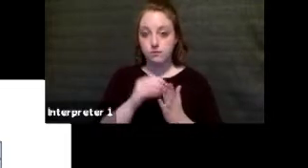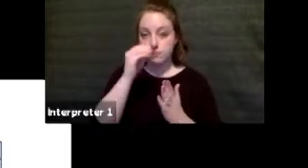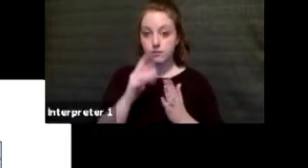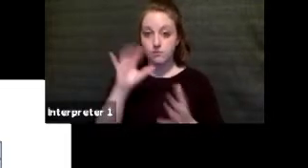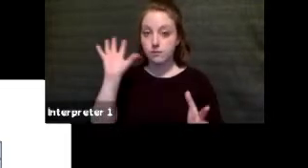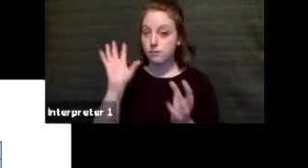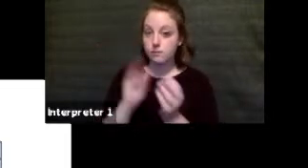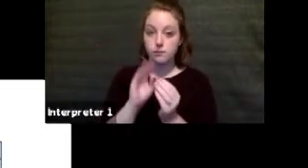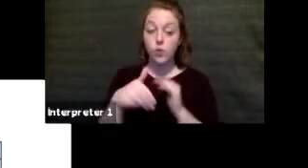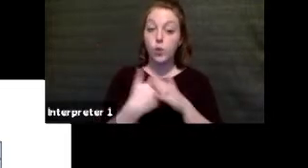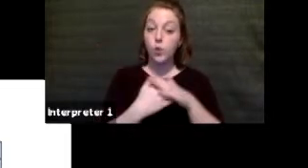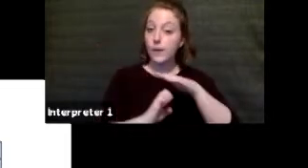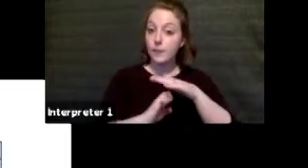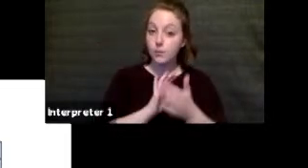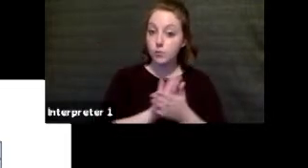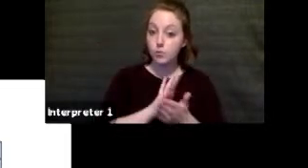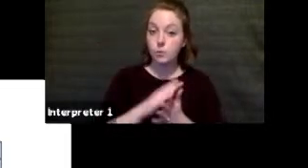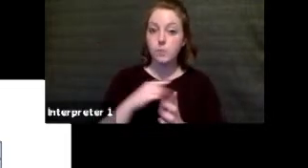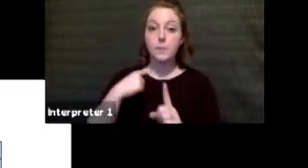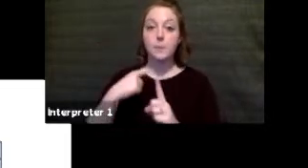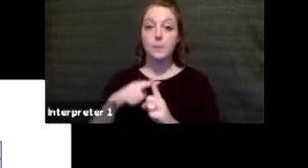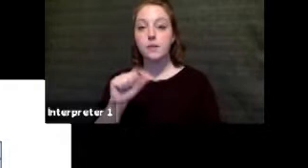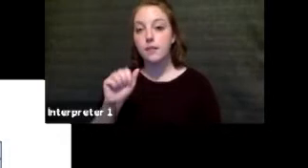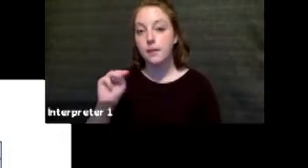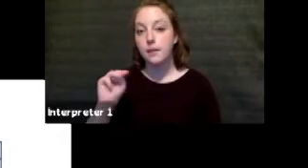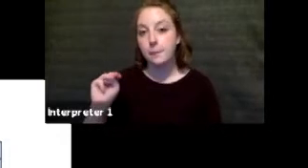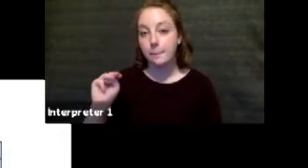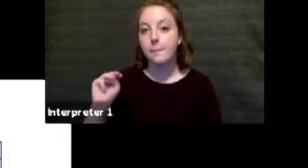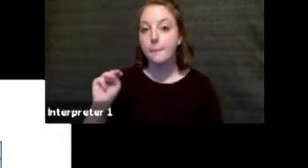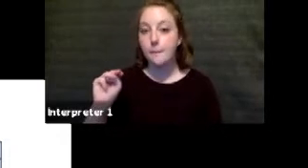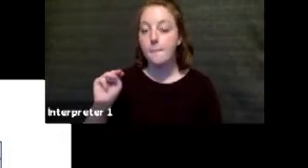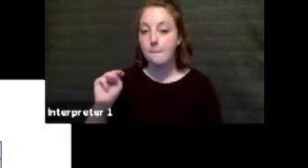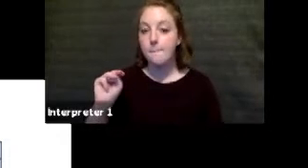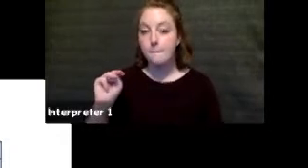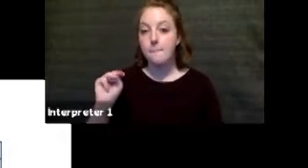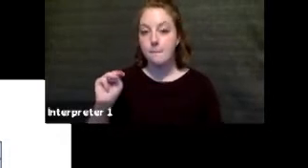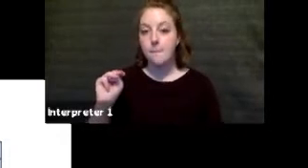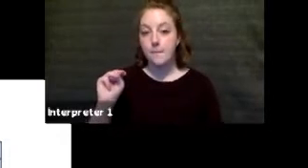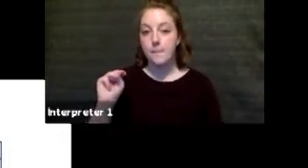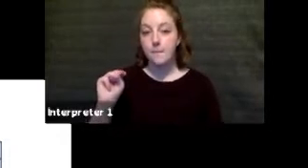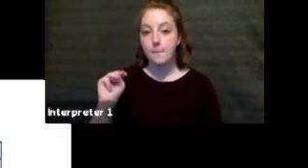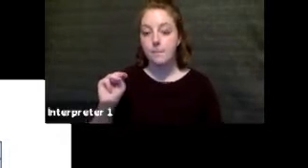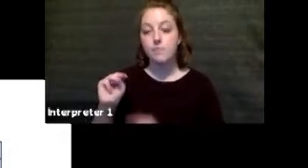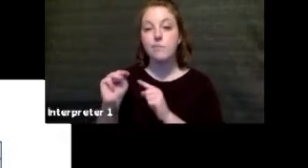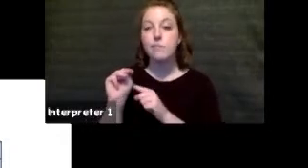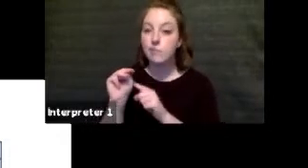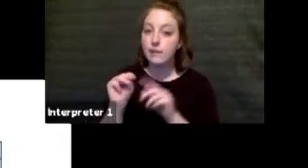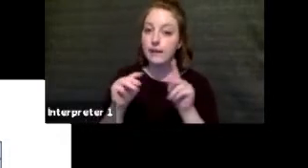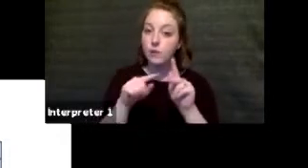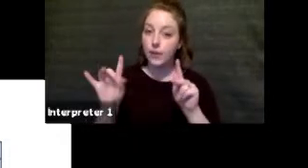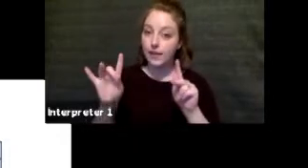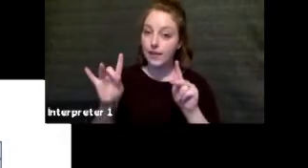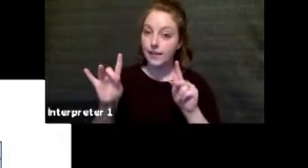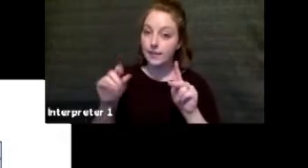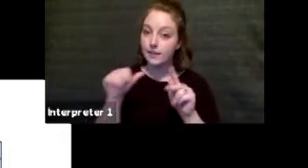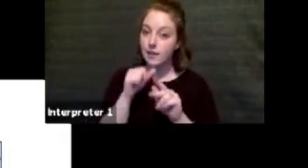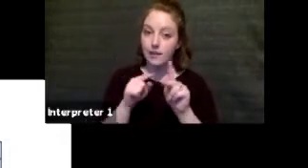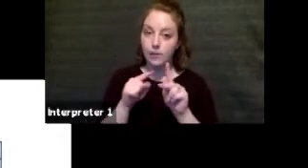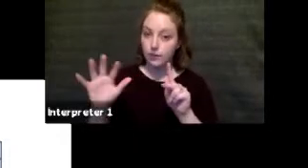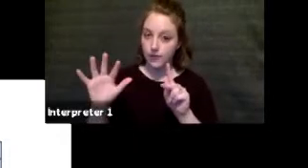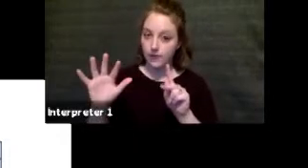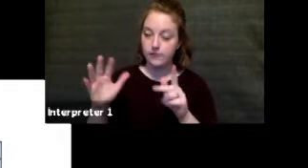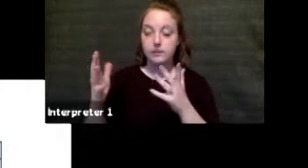schools, plus it includes Lake Air Montessori, which is actually a K-8 campus rather than a K-5 campus.